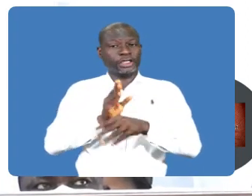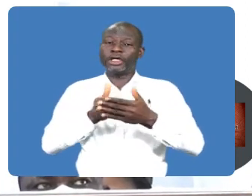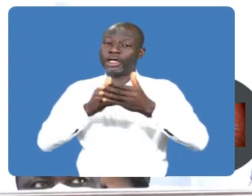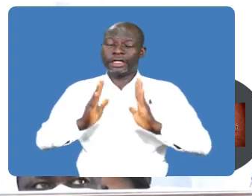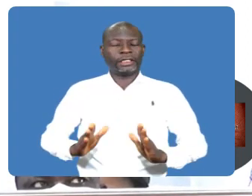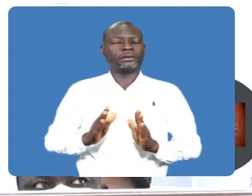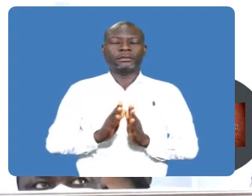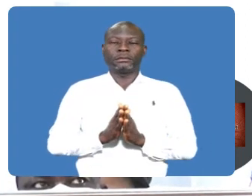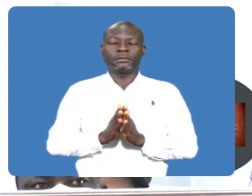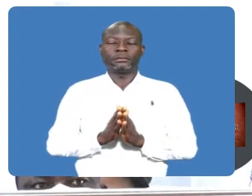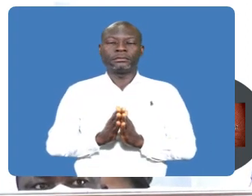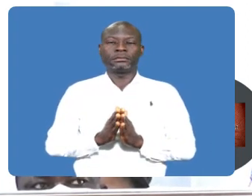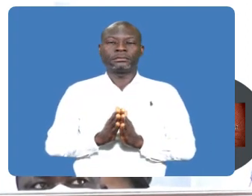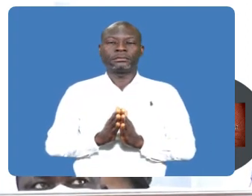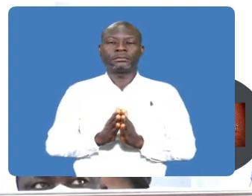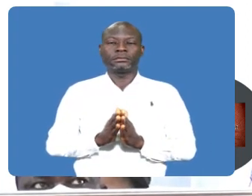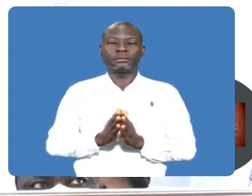church leaders,